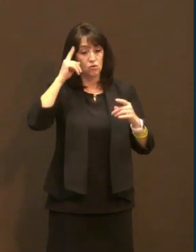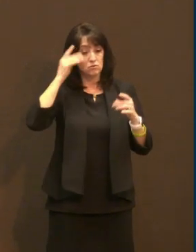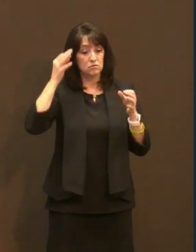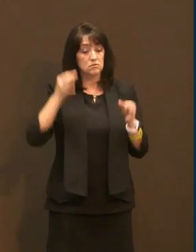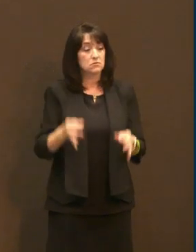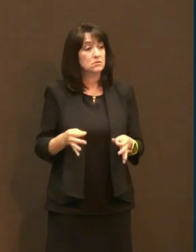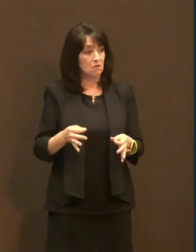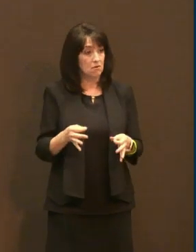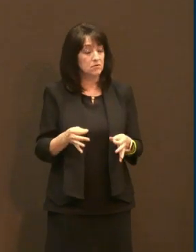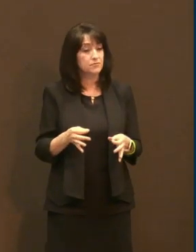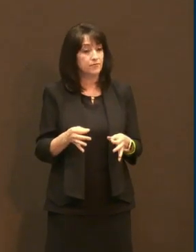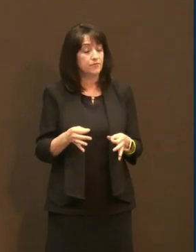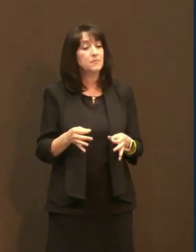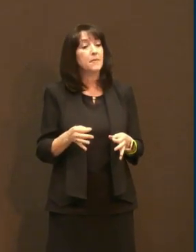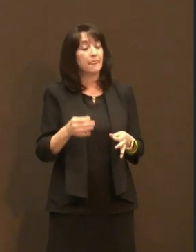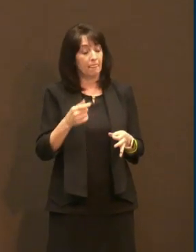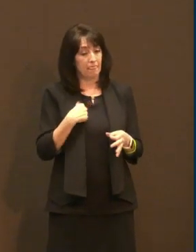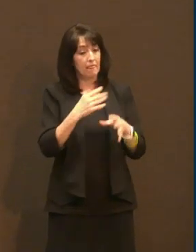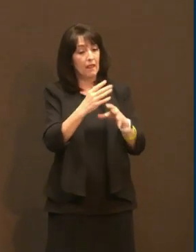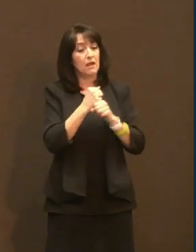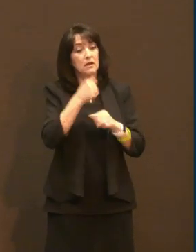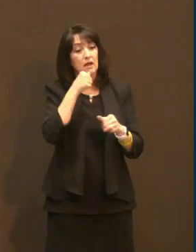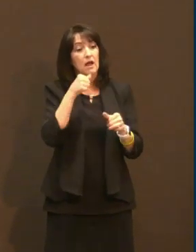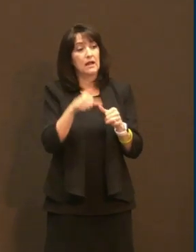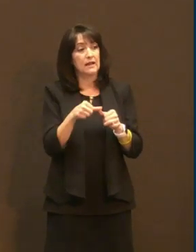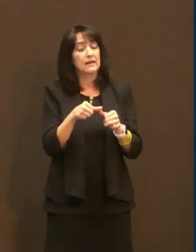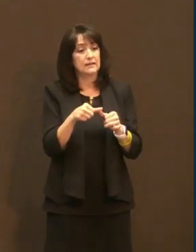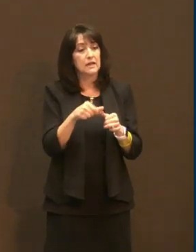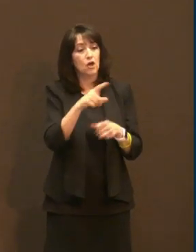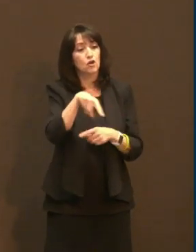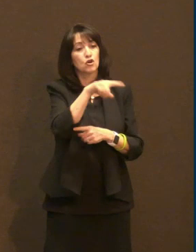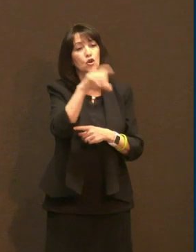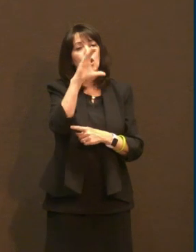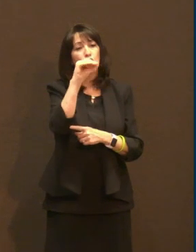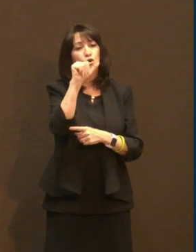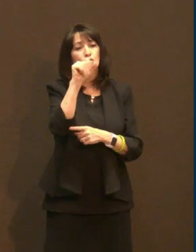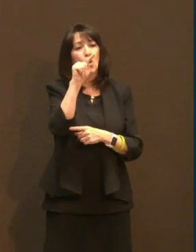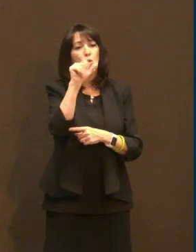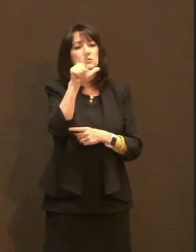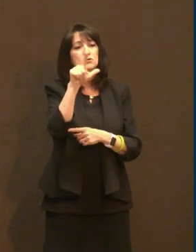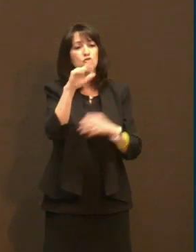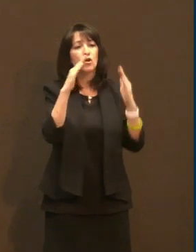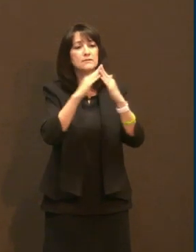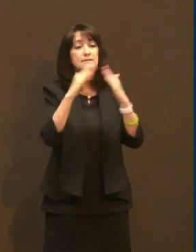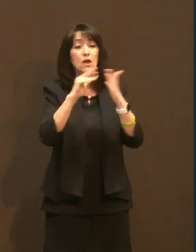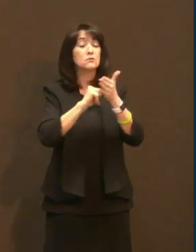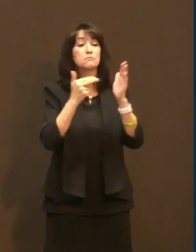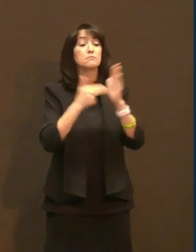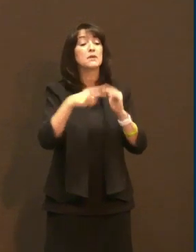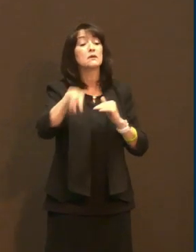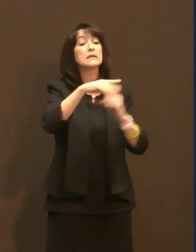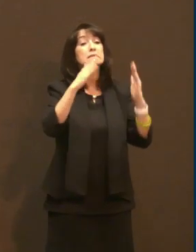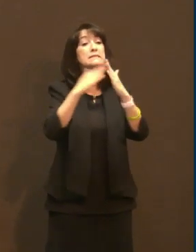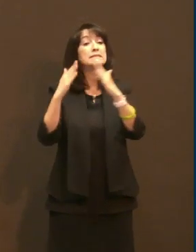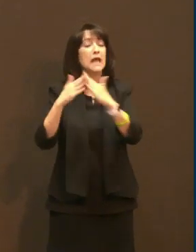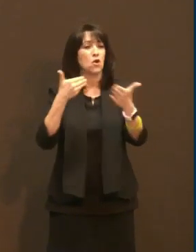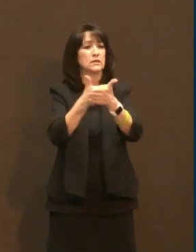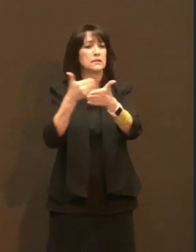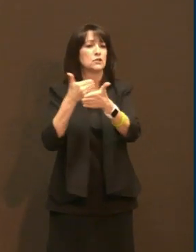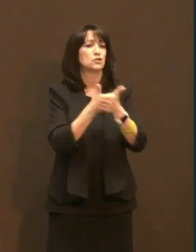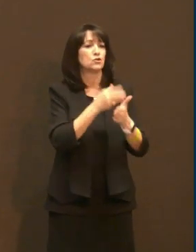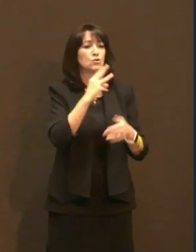the Association of Coastal Towns in Delaware. Very thoughtful letter in terms of how they see it. One of the things they mentioned in there